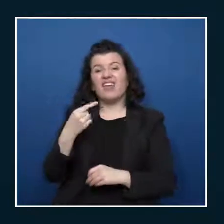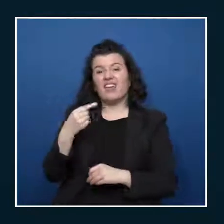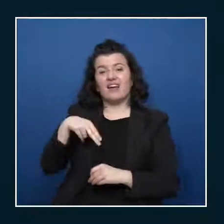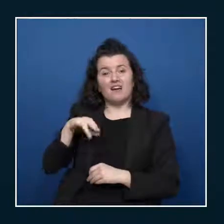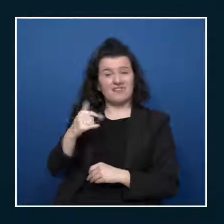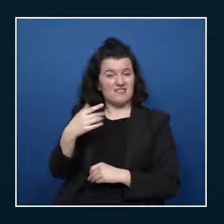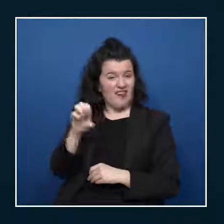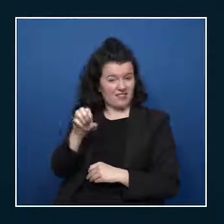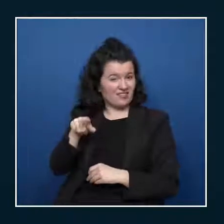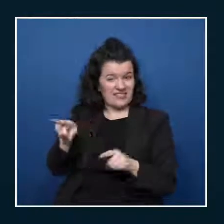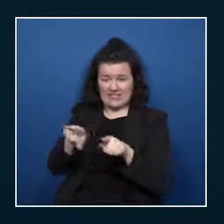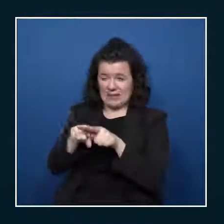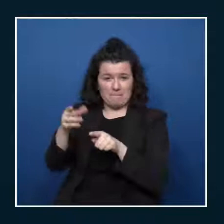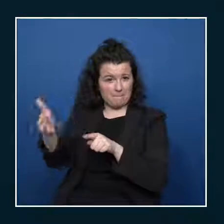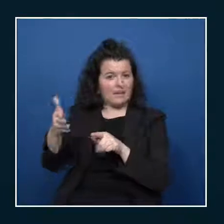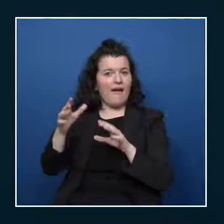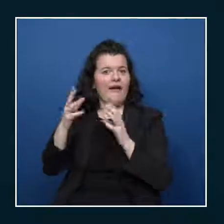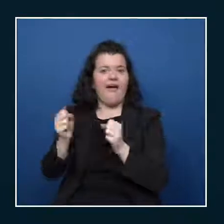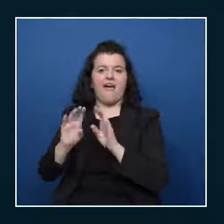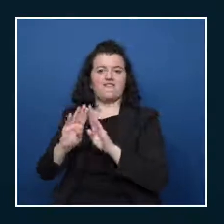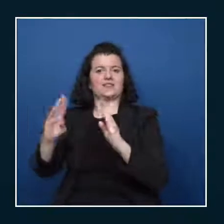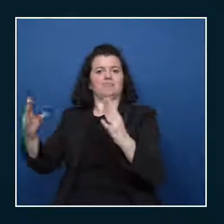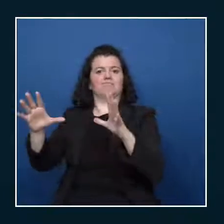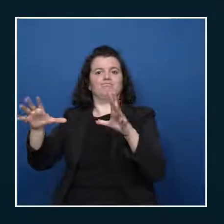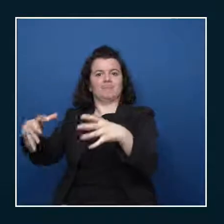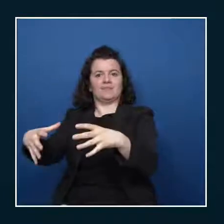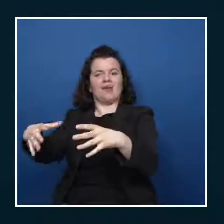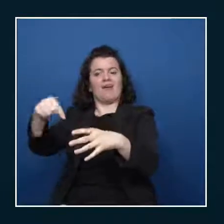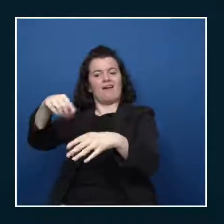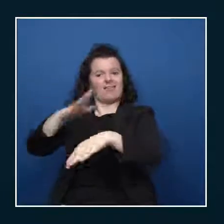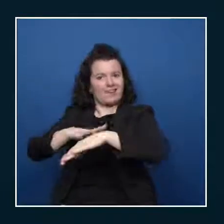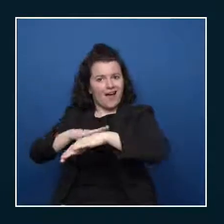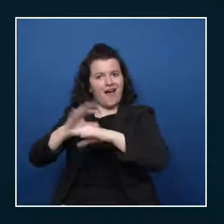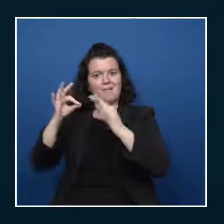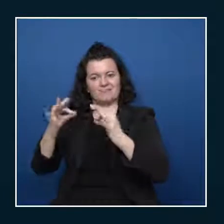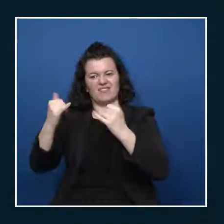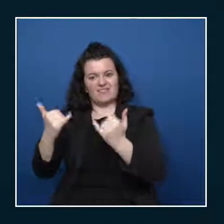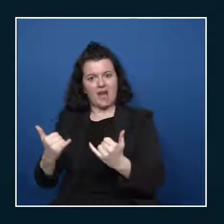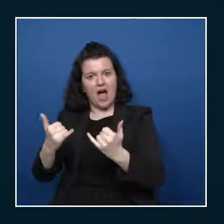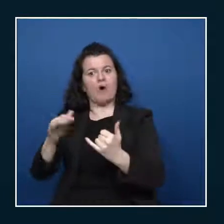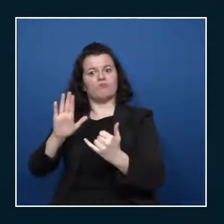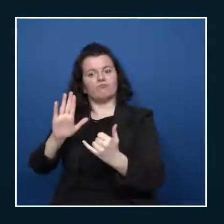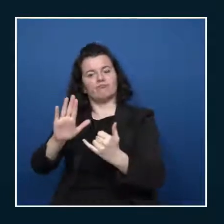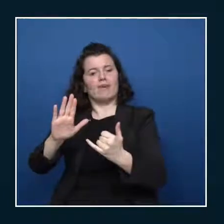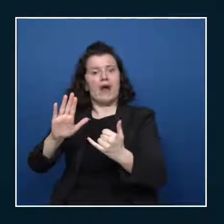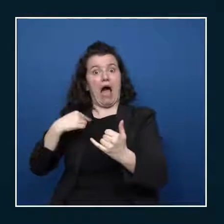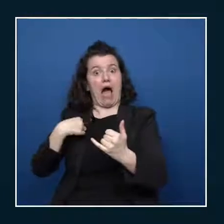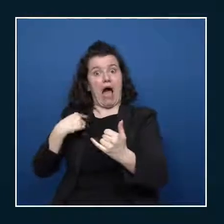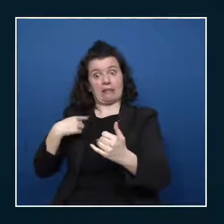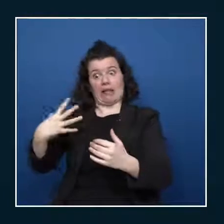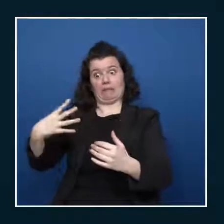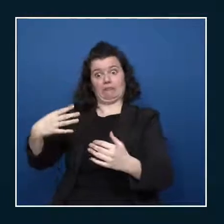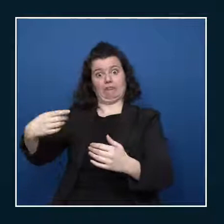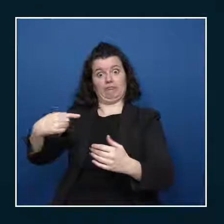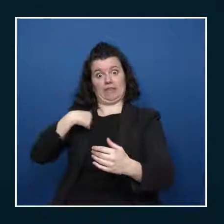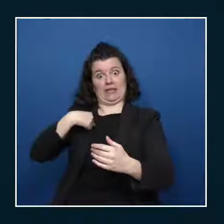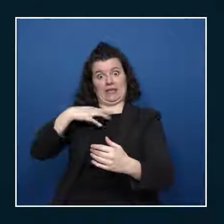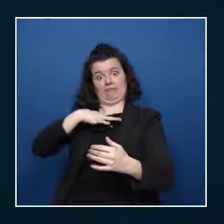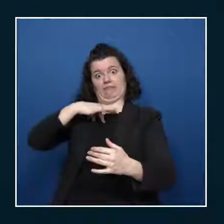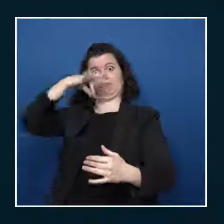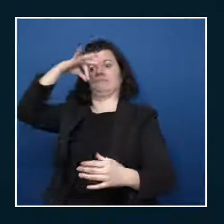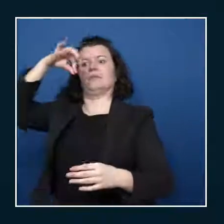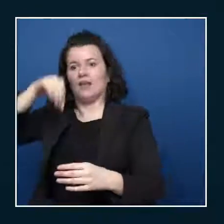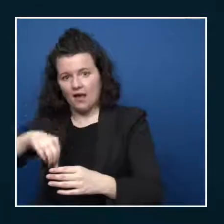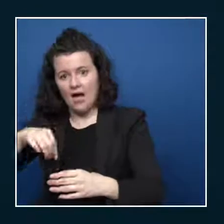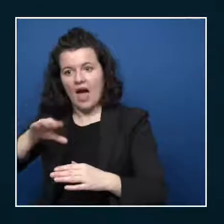booth, right? And they want their message to get. I have to talk about their message, right? But I'm reading it, but it doesn't look like it, right? I